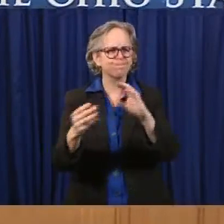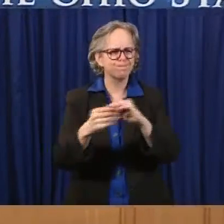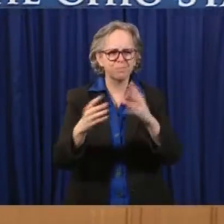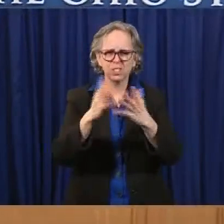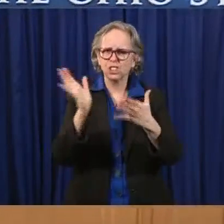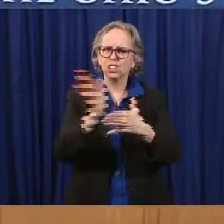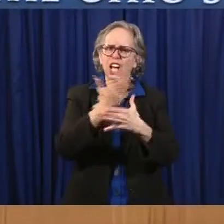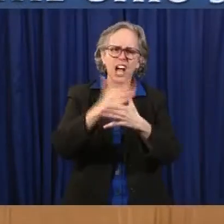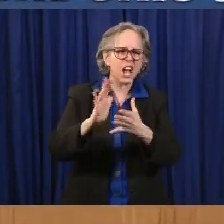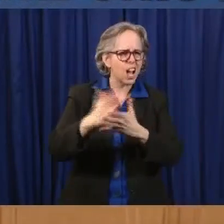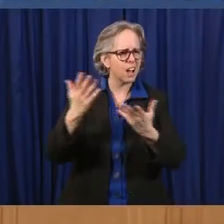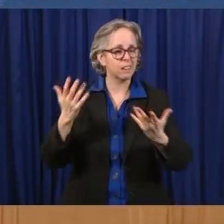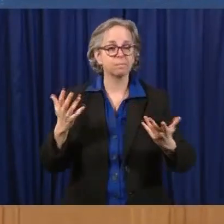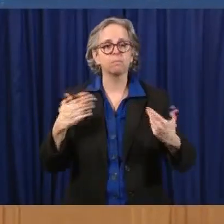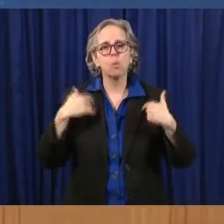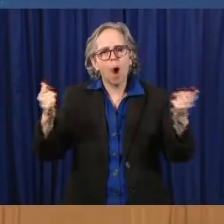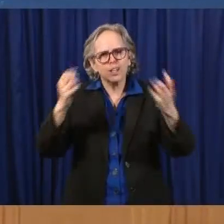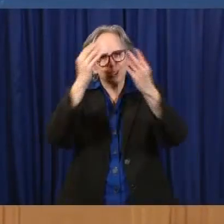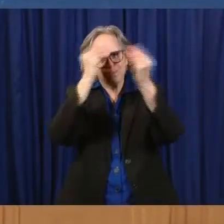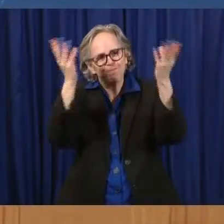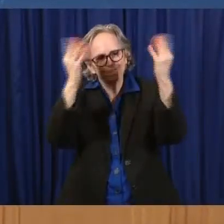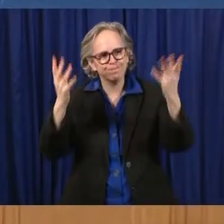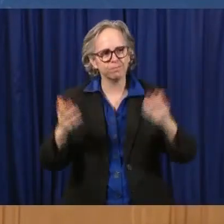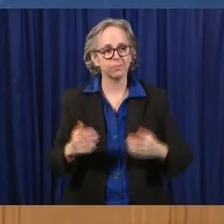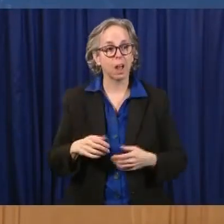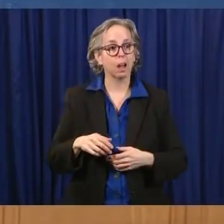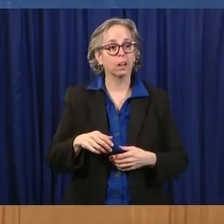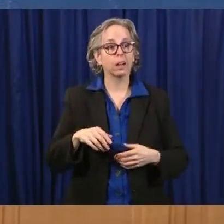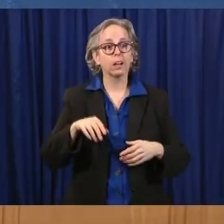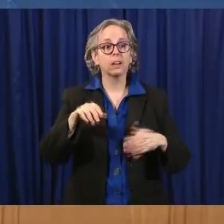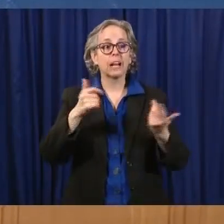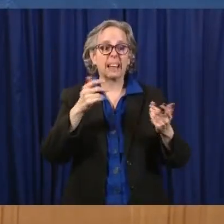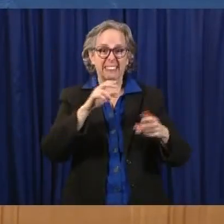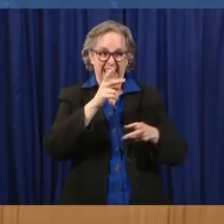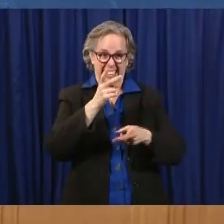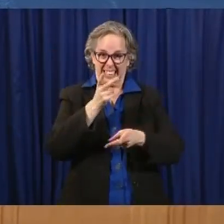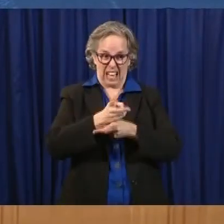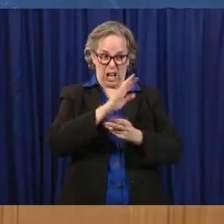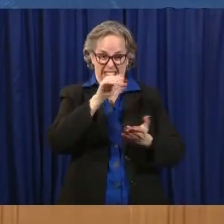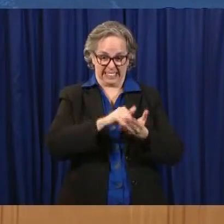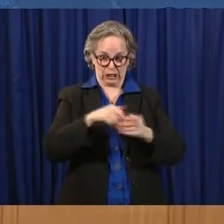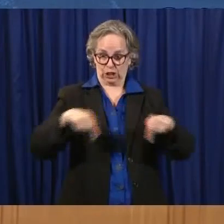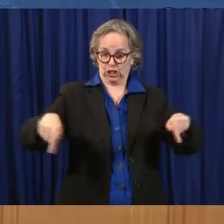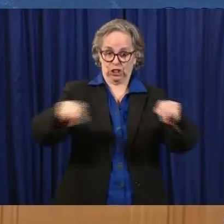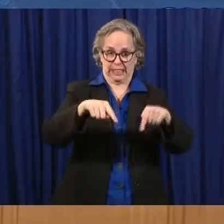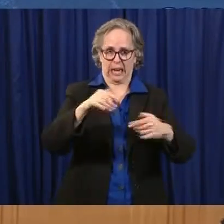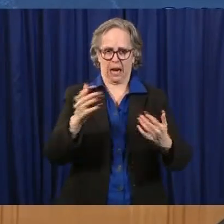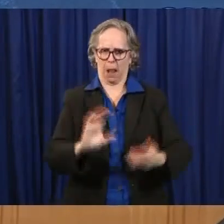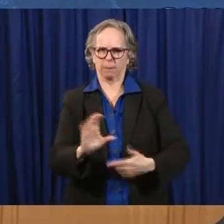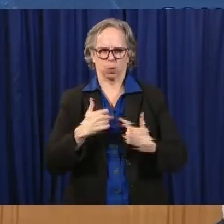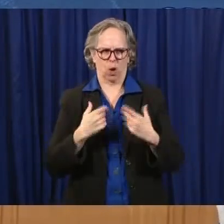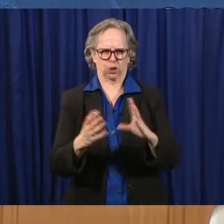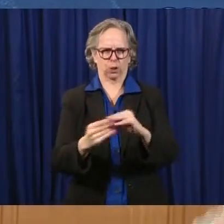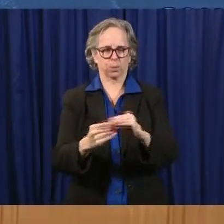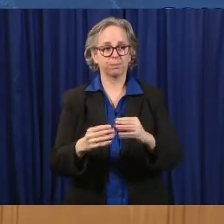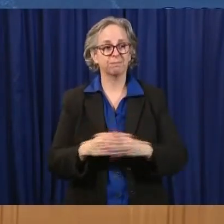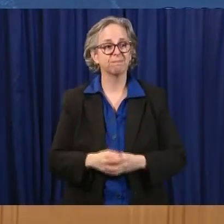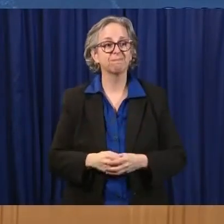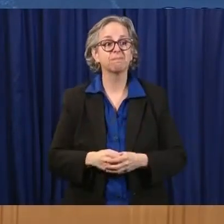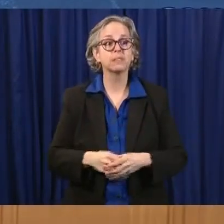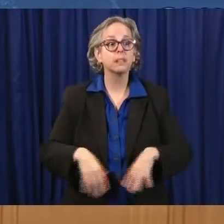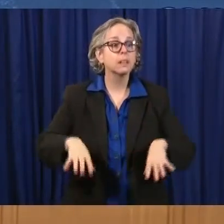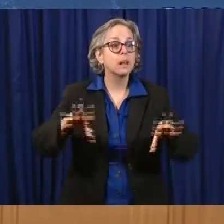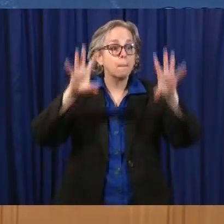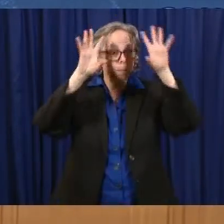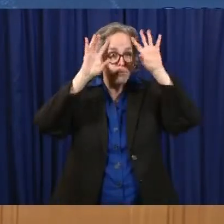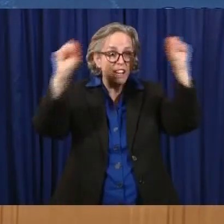an update on the Alternative Care Center here at Columbus. The president of our Franklin County Commission, John O'Grady, and I